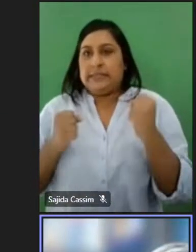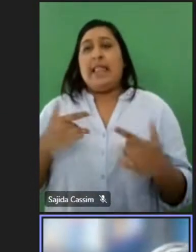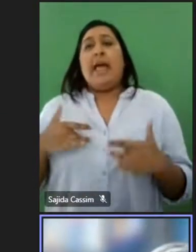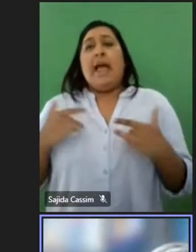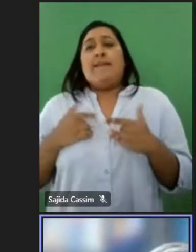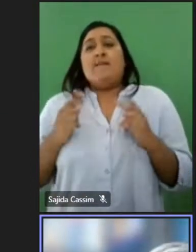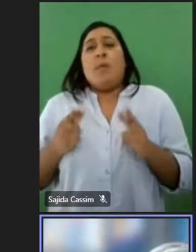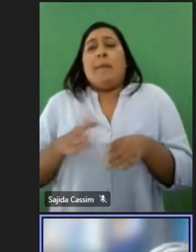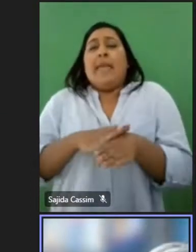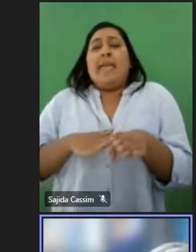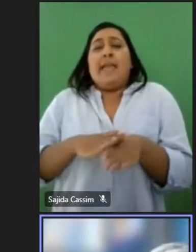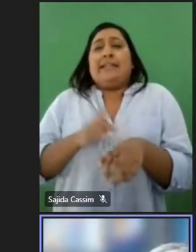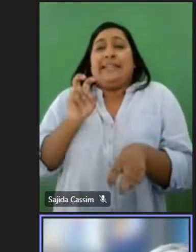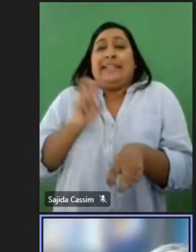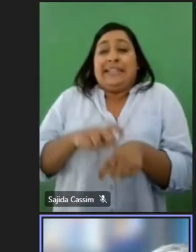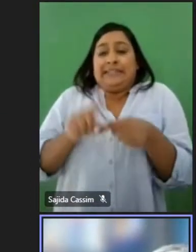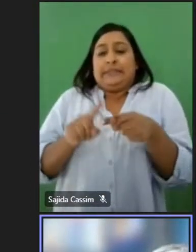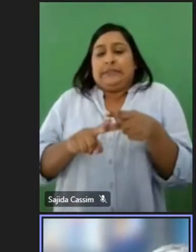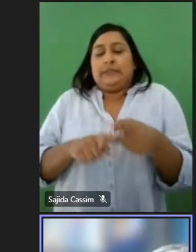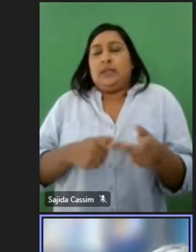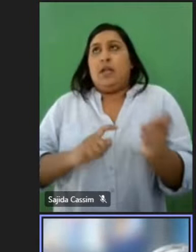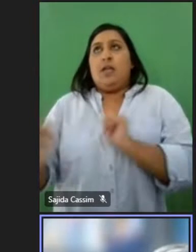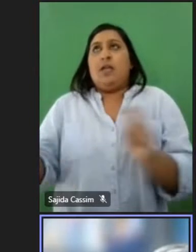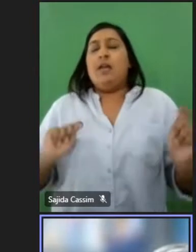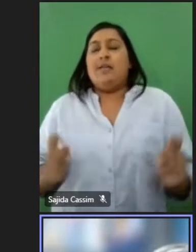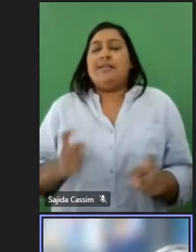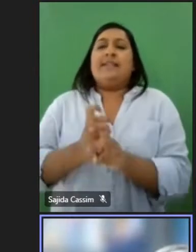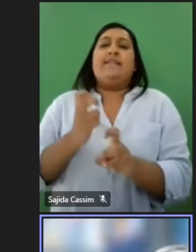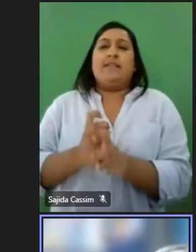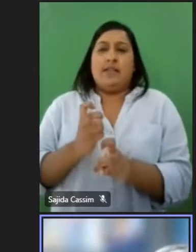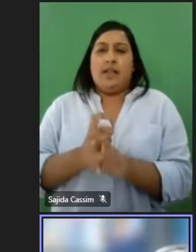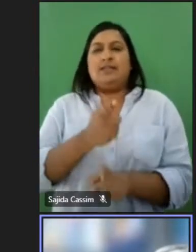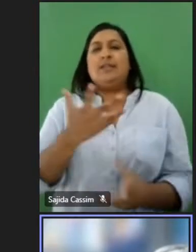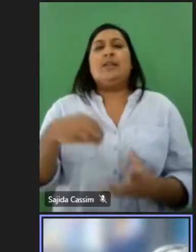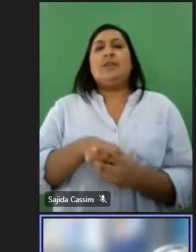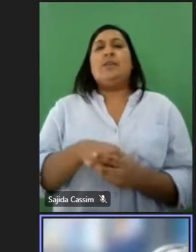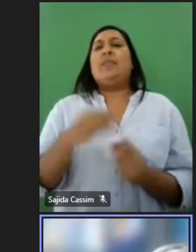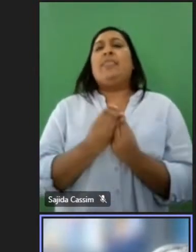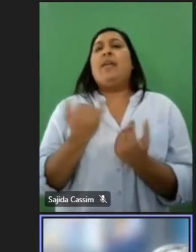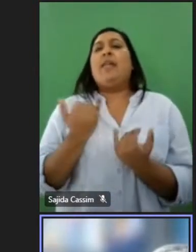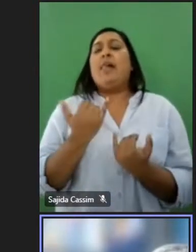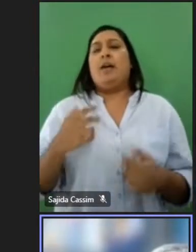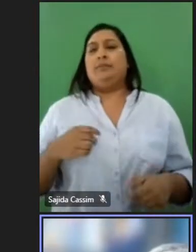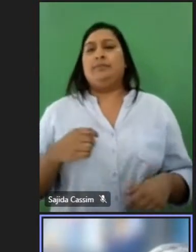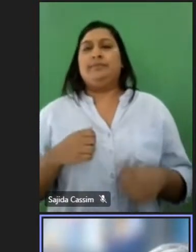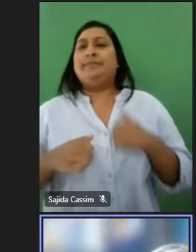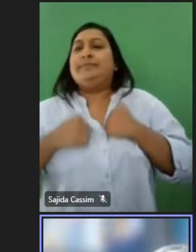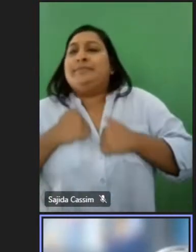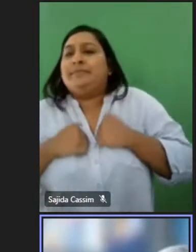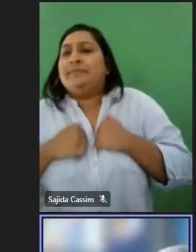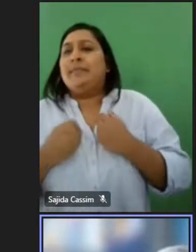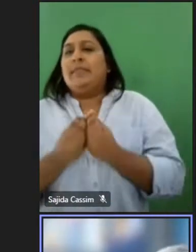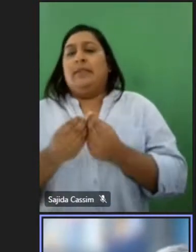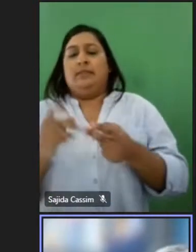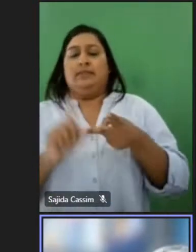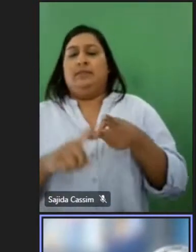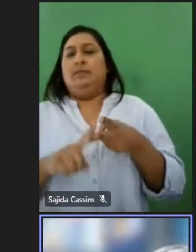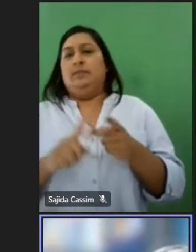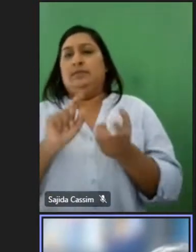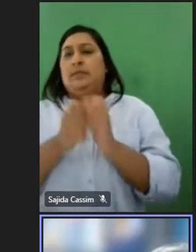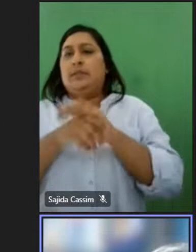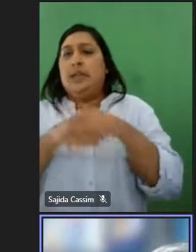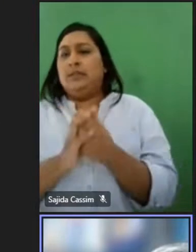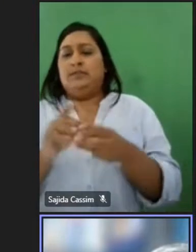in disability expenditure. So this includes hygiene services, sanitation, and